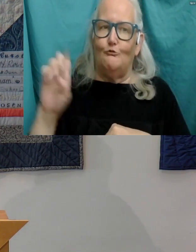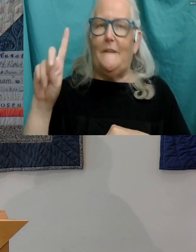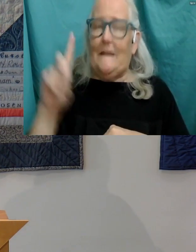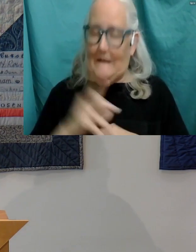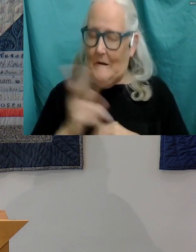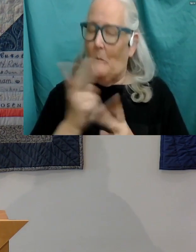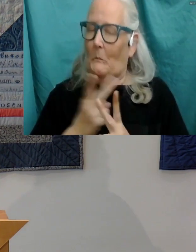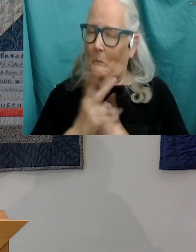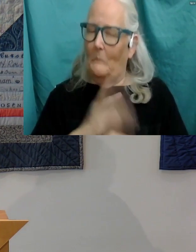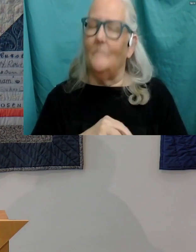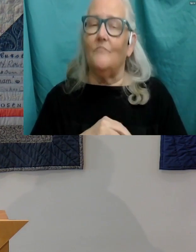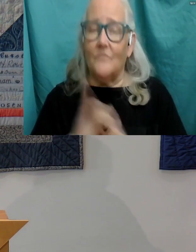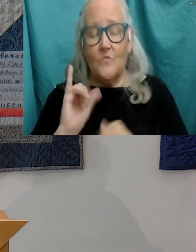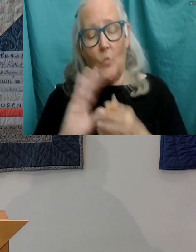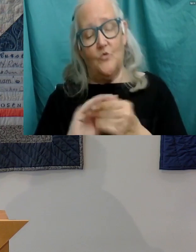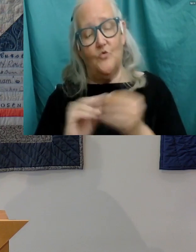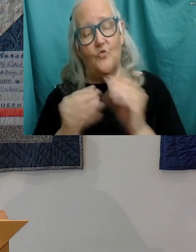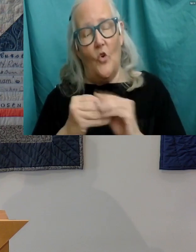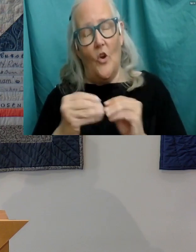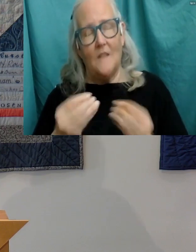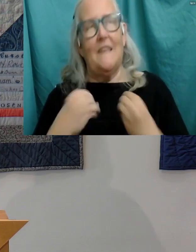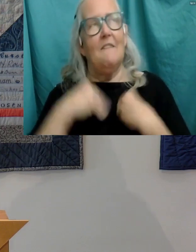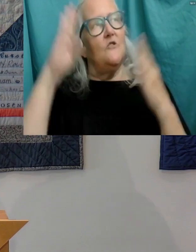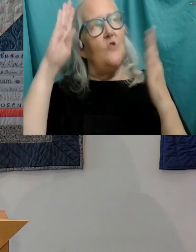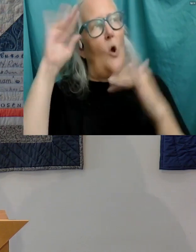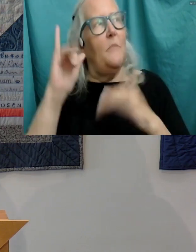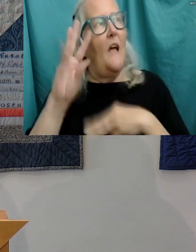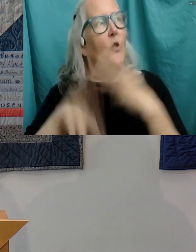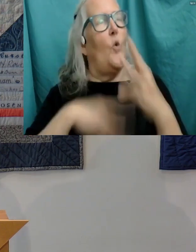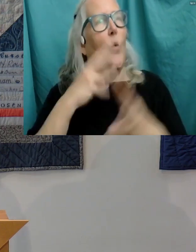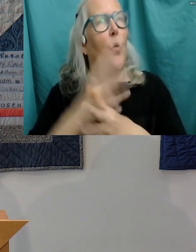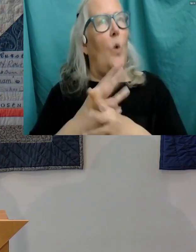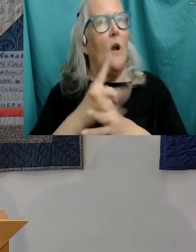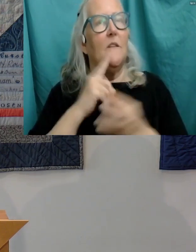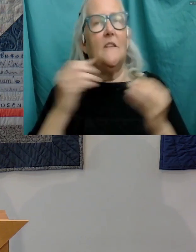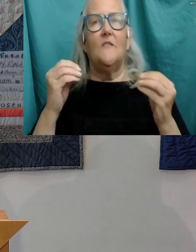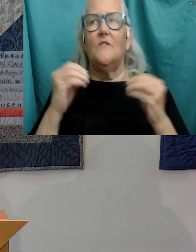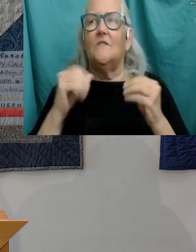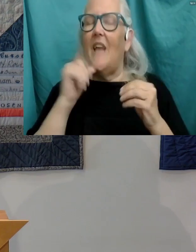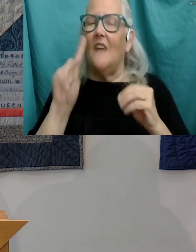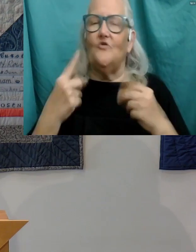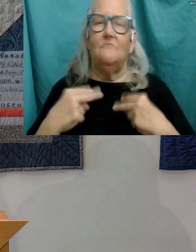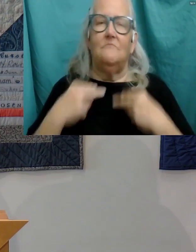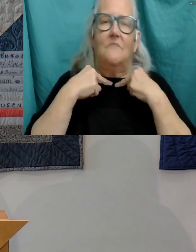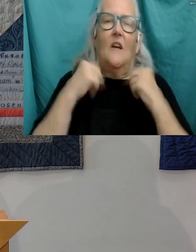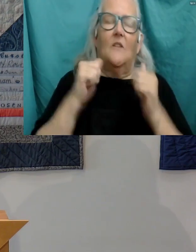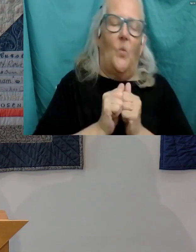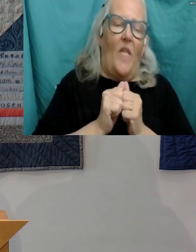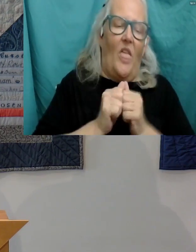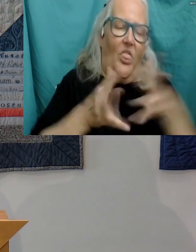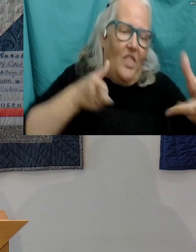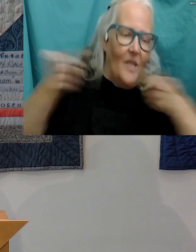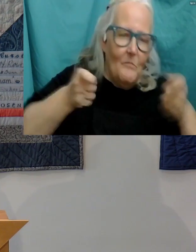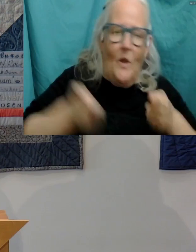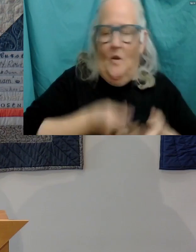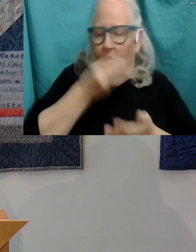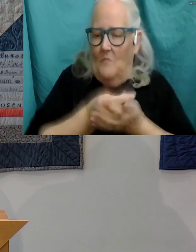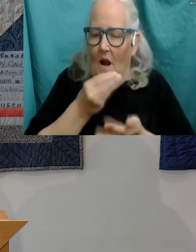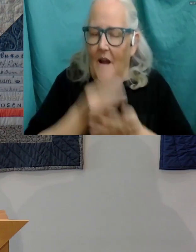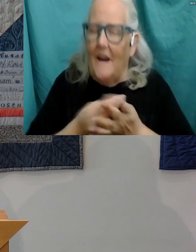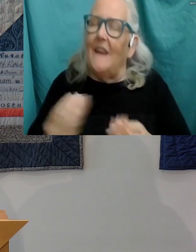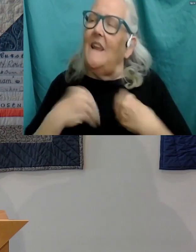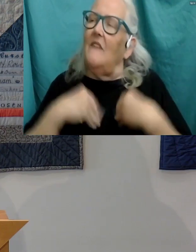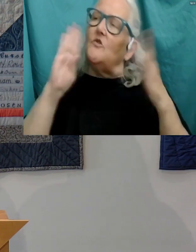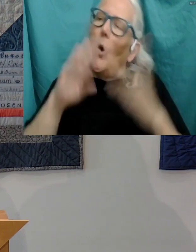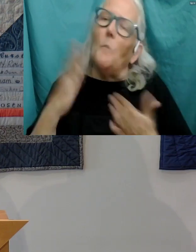a world beyond the rigid and exhausting bounds of capitalism and empire. Give us hope for a world where people matter to each